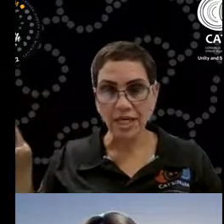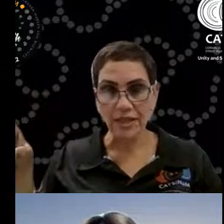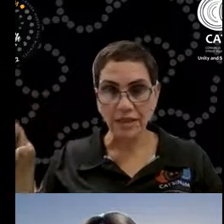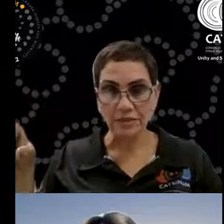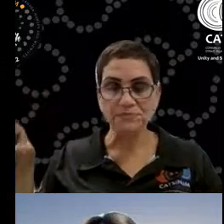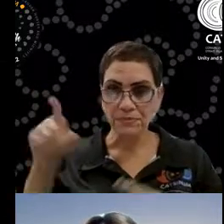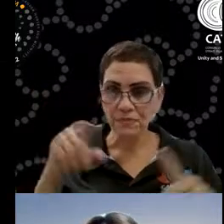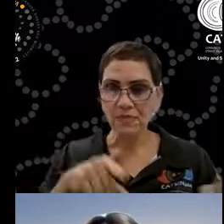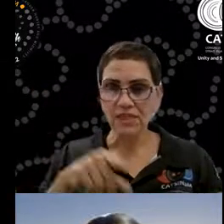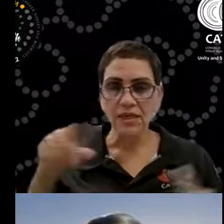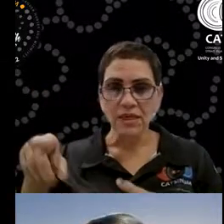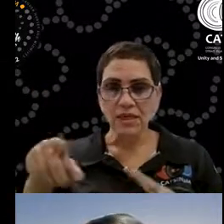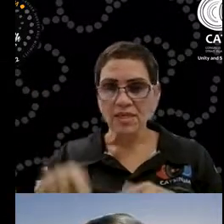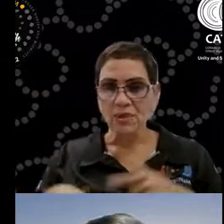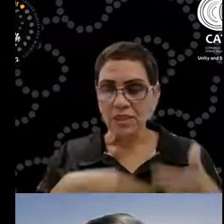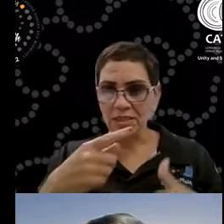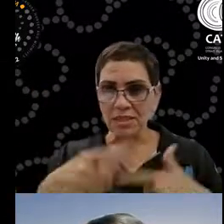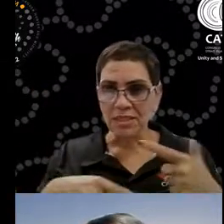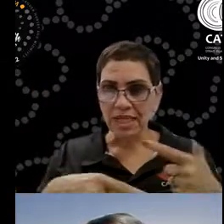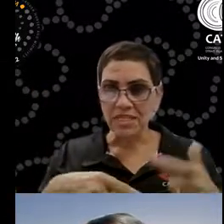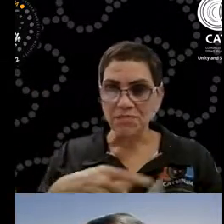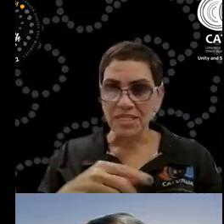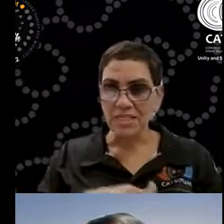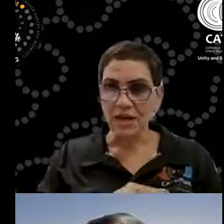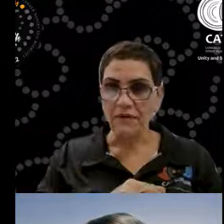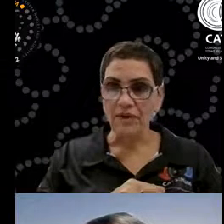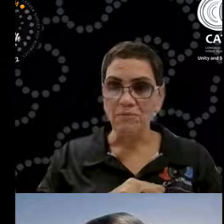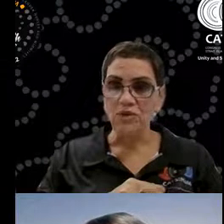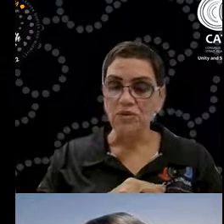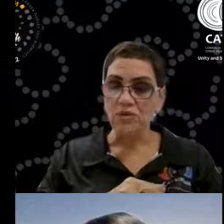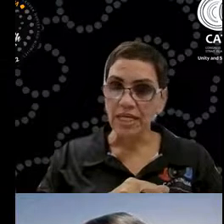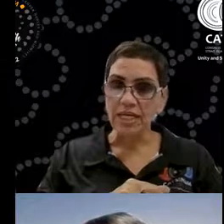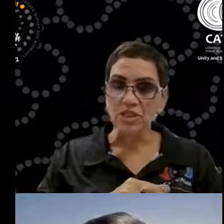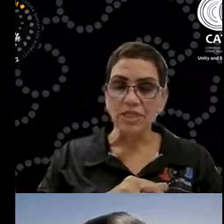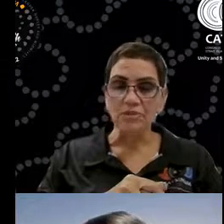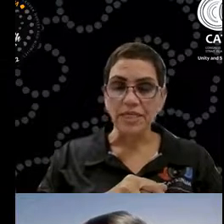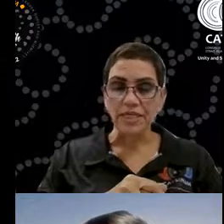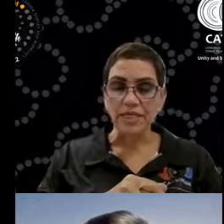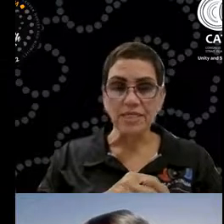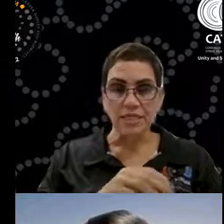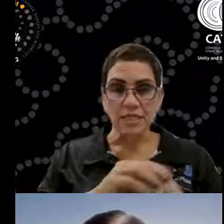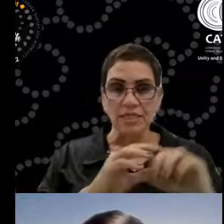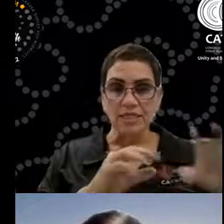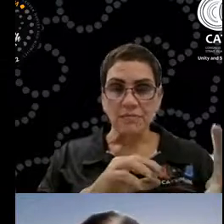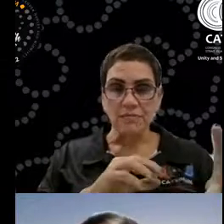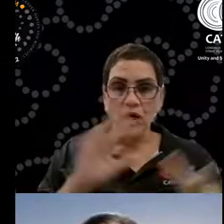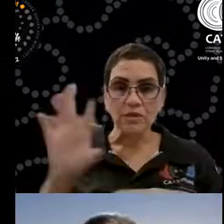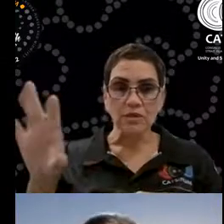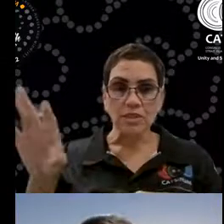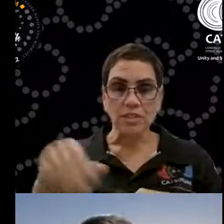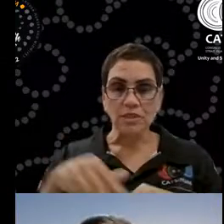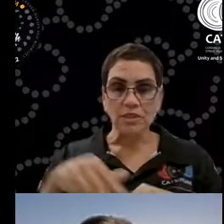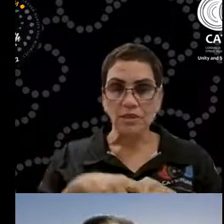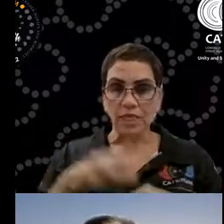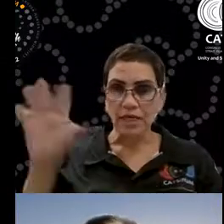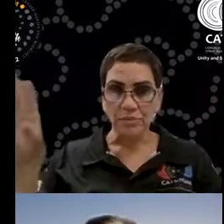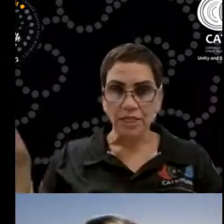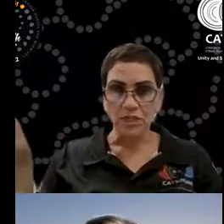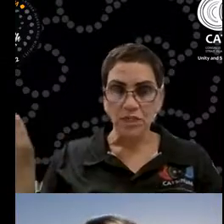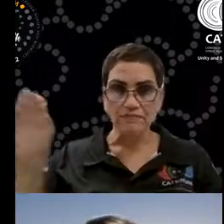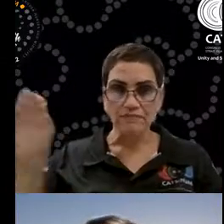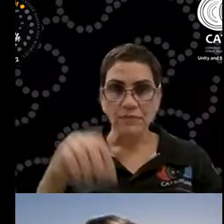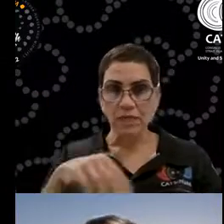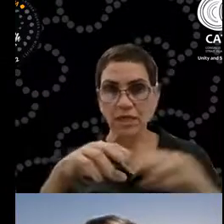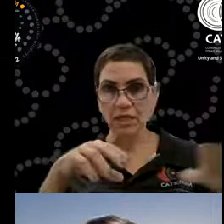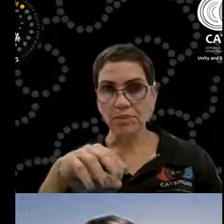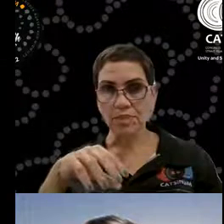the detriment of another. So what this case-based scenario Module 3 actually brings is Michael is looking